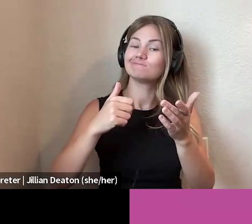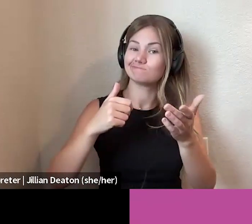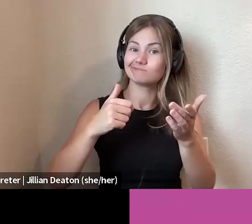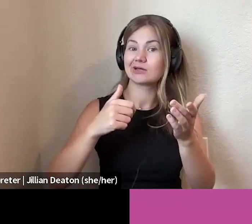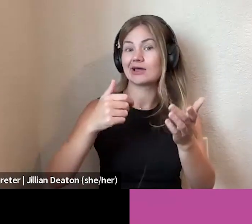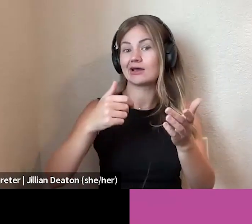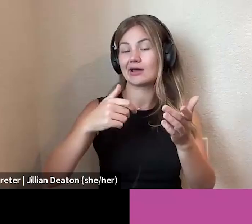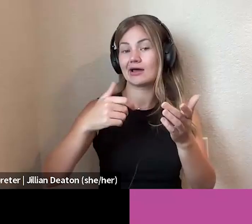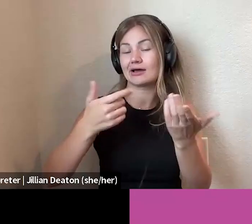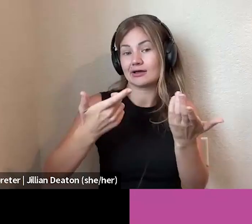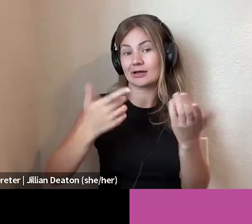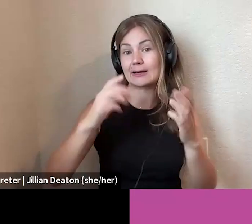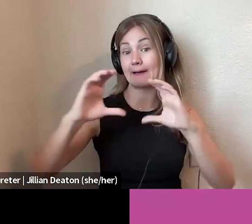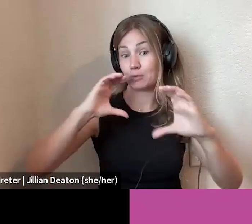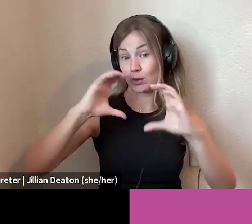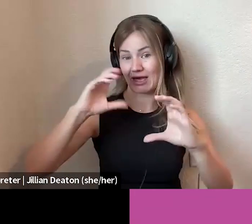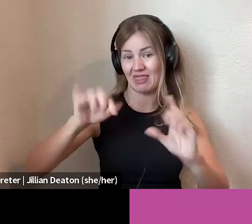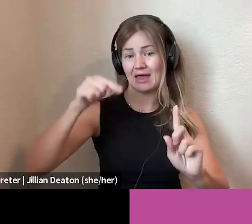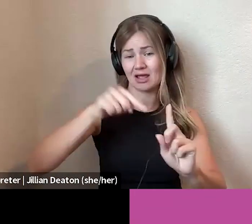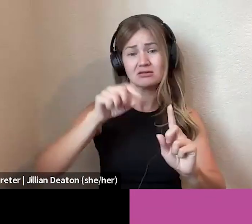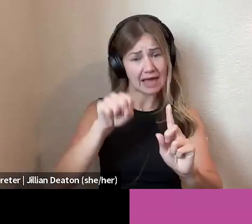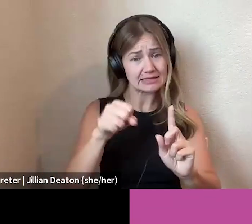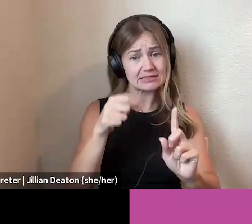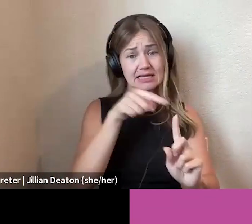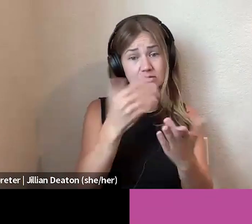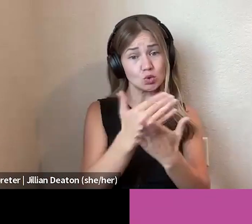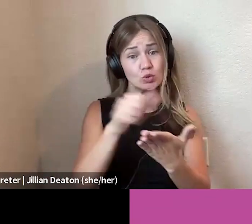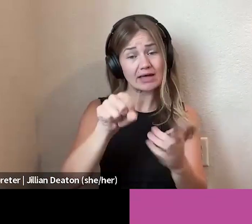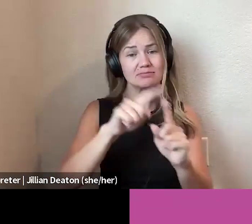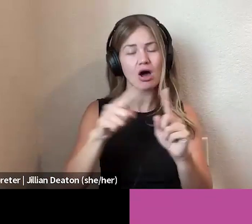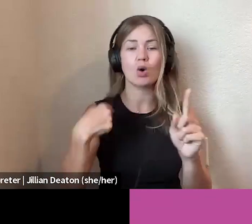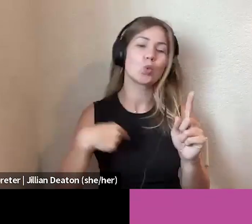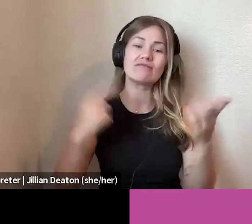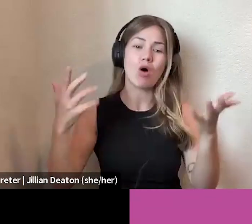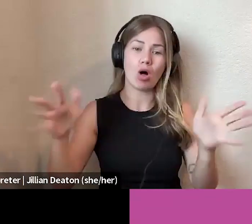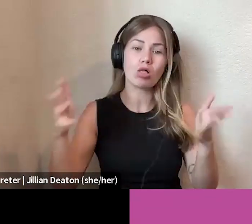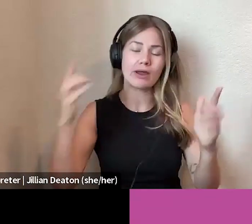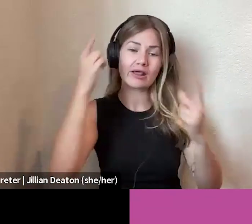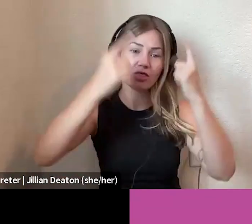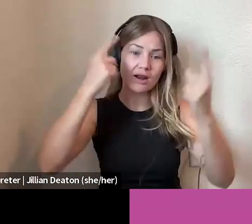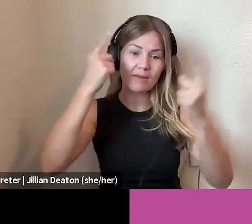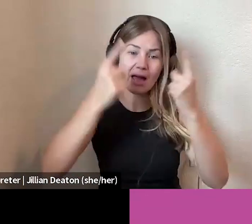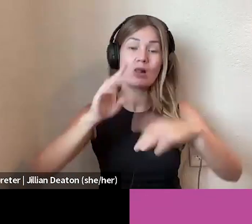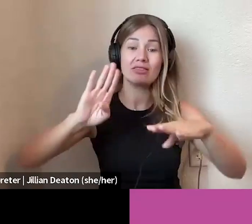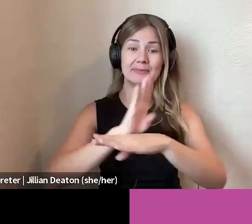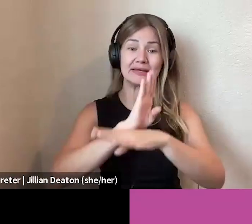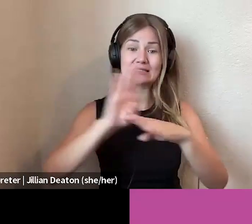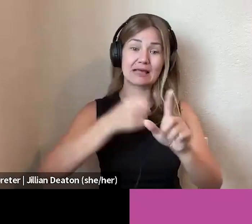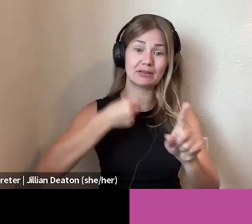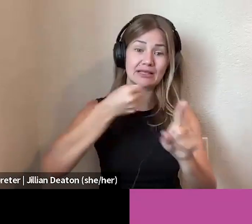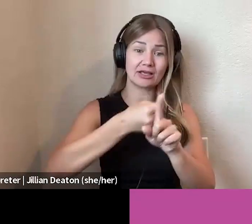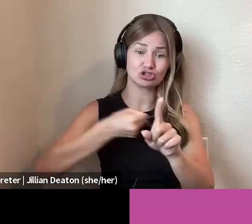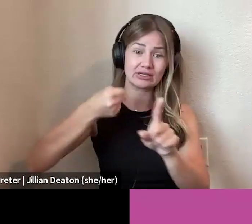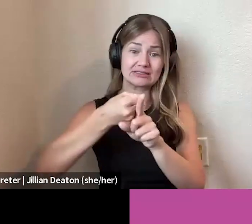through some of the business implications of what this money would do for